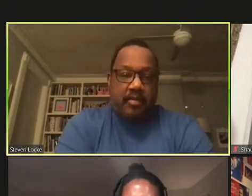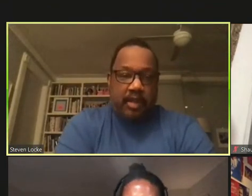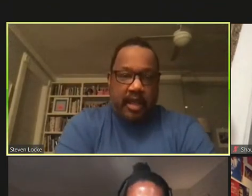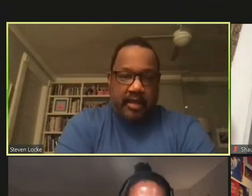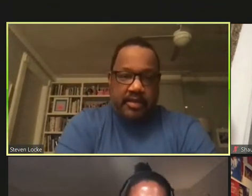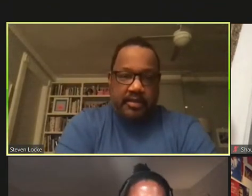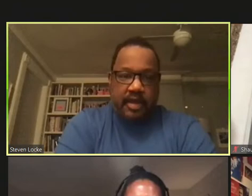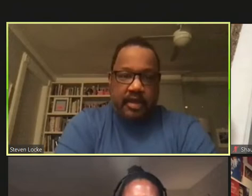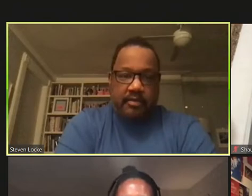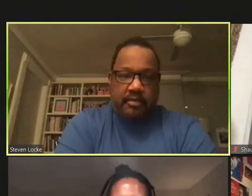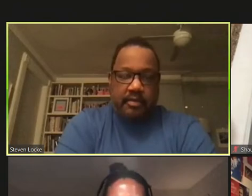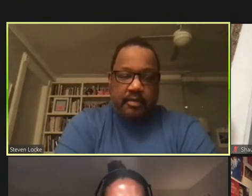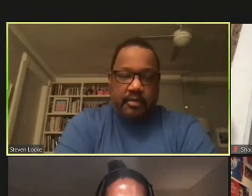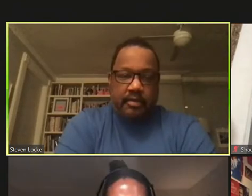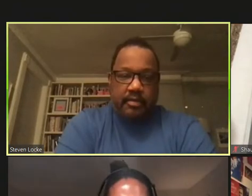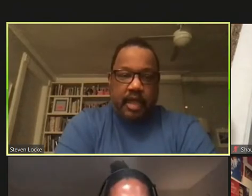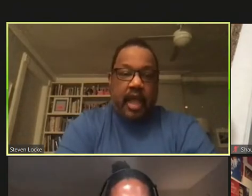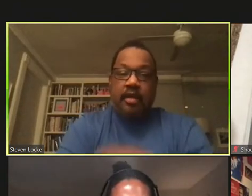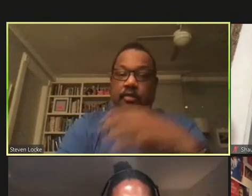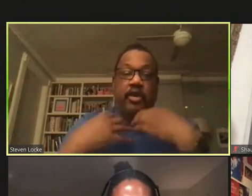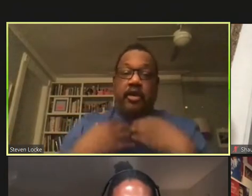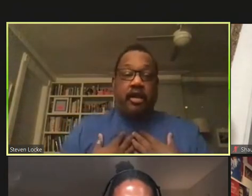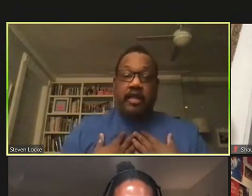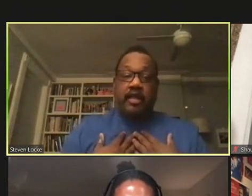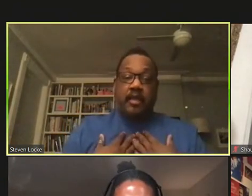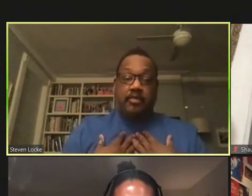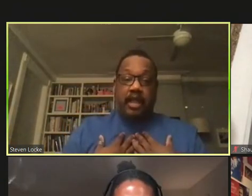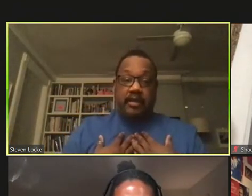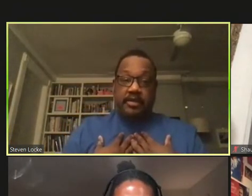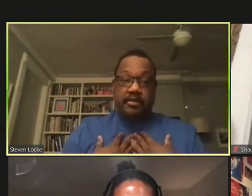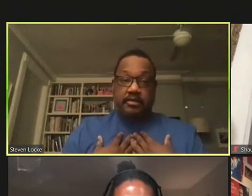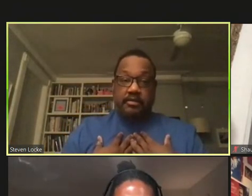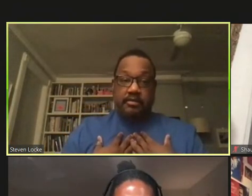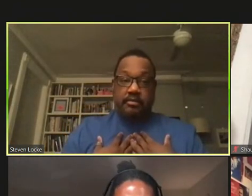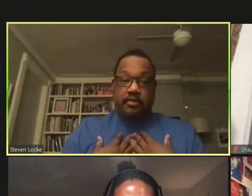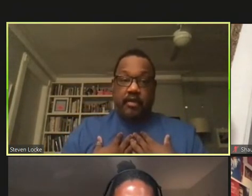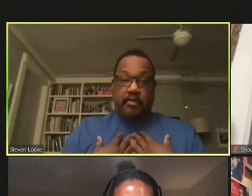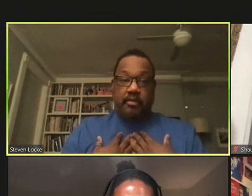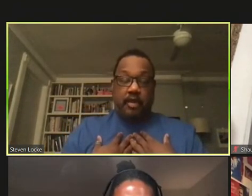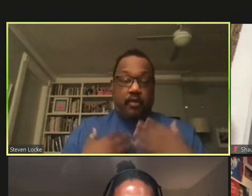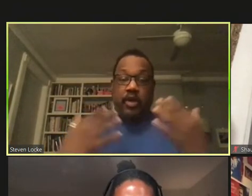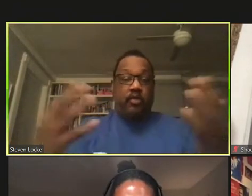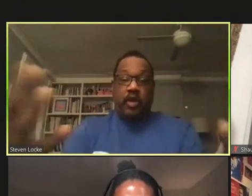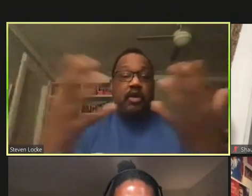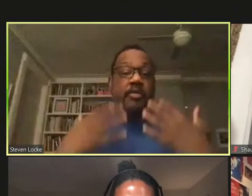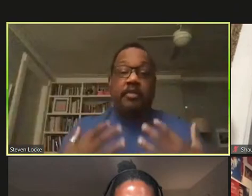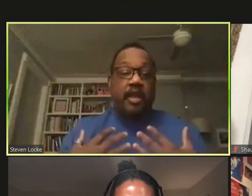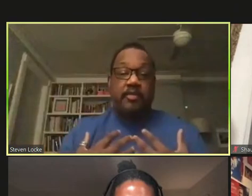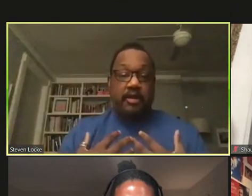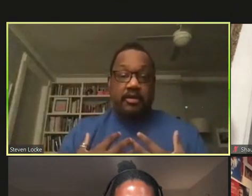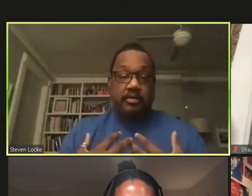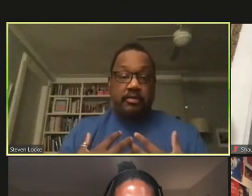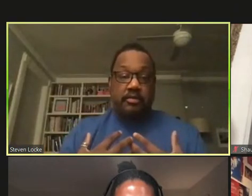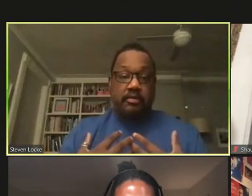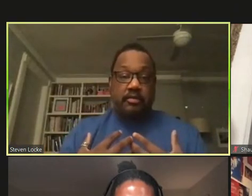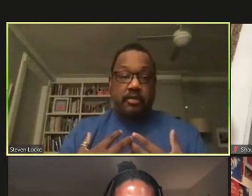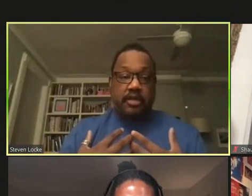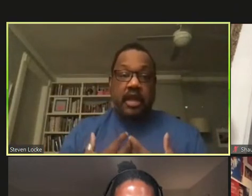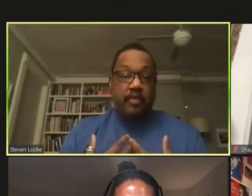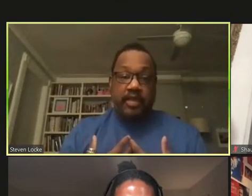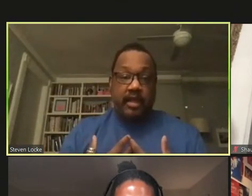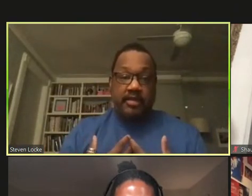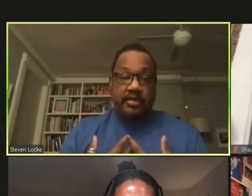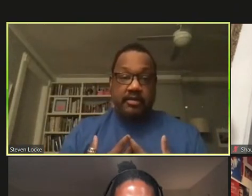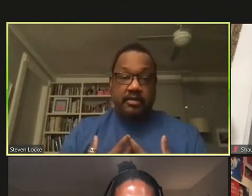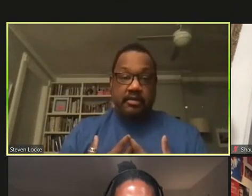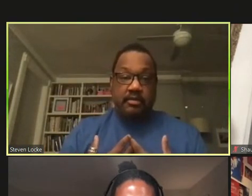in that place, right? Like, we're all in that place, right? We're welcoming people to come